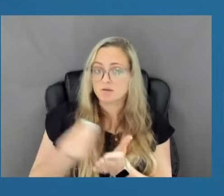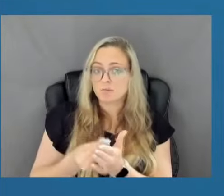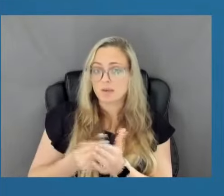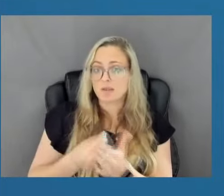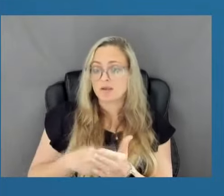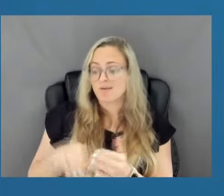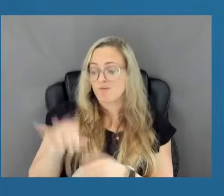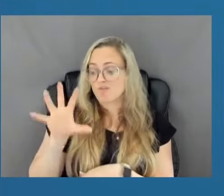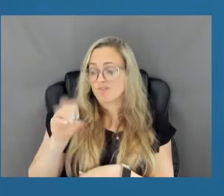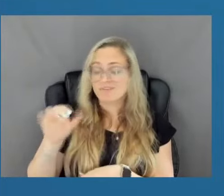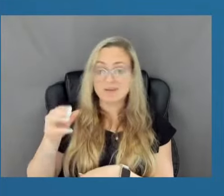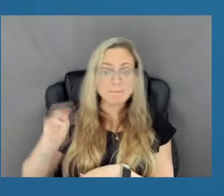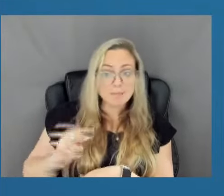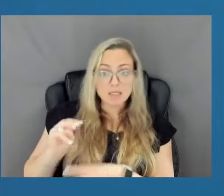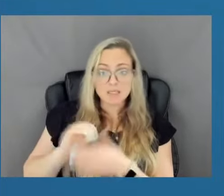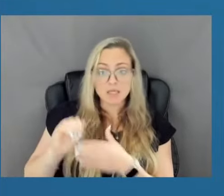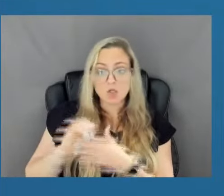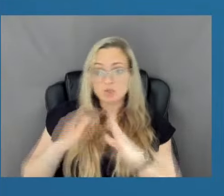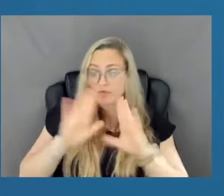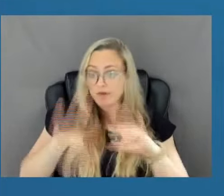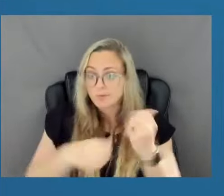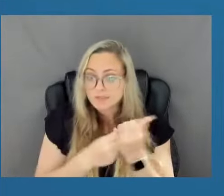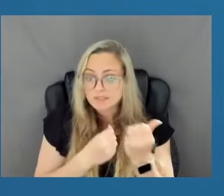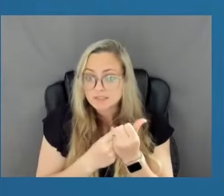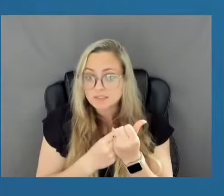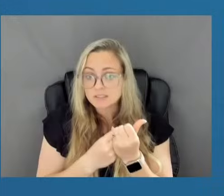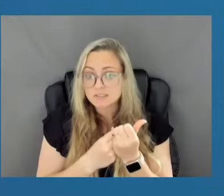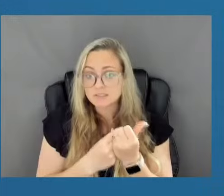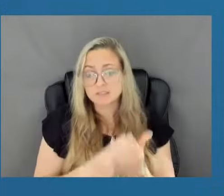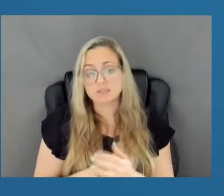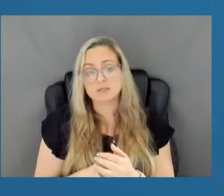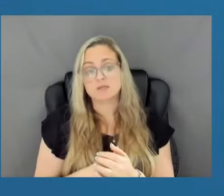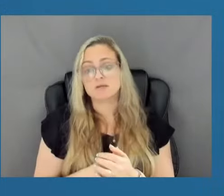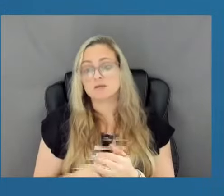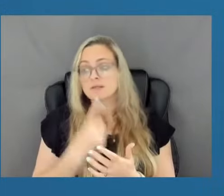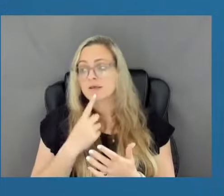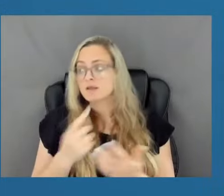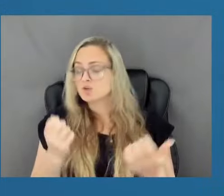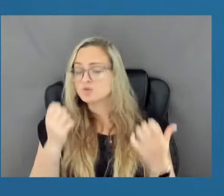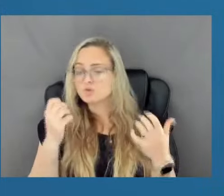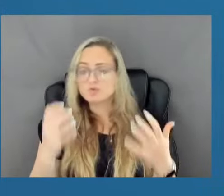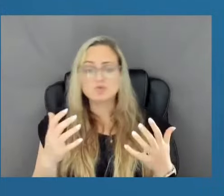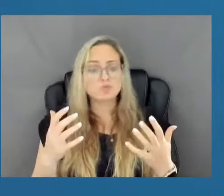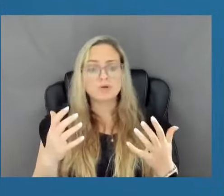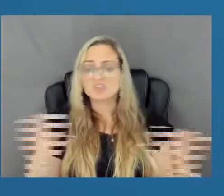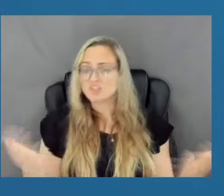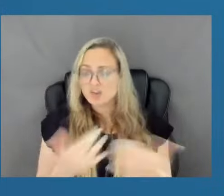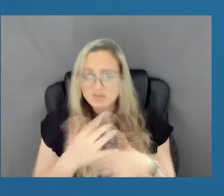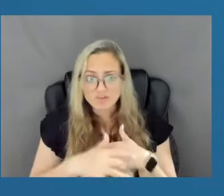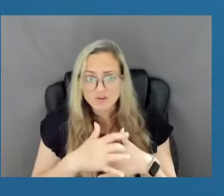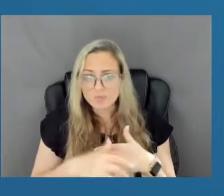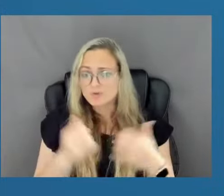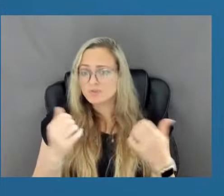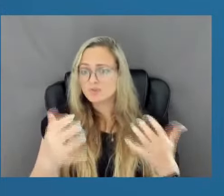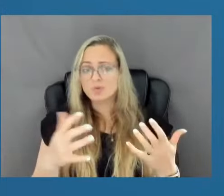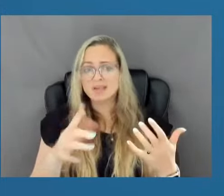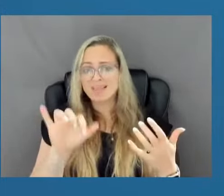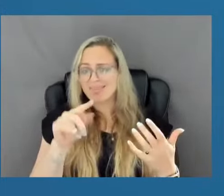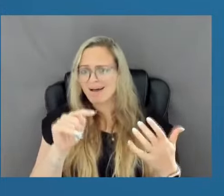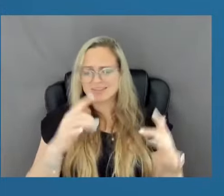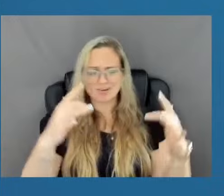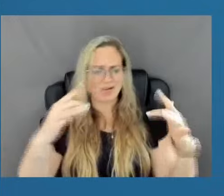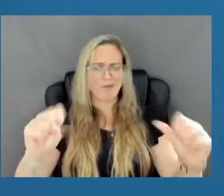million in housing assistance alone, saying that there's too much blight here, there's too many lots that are either